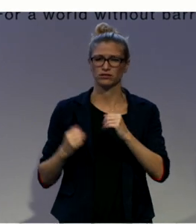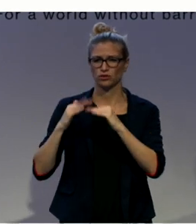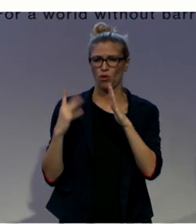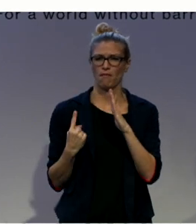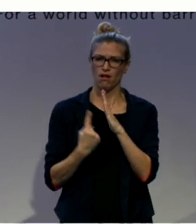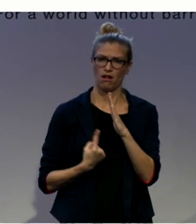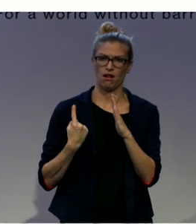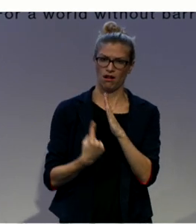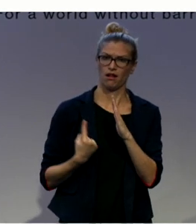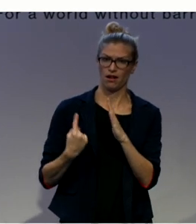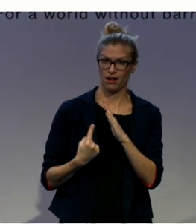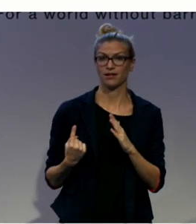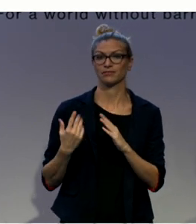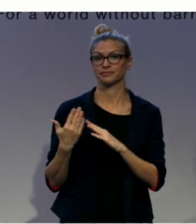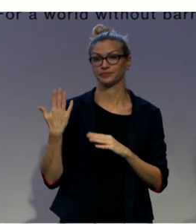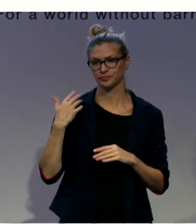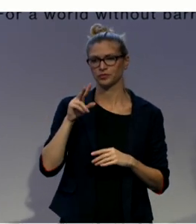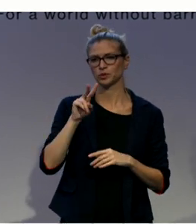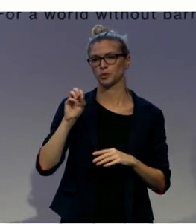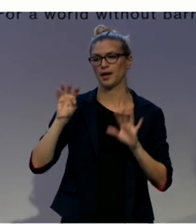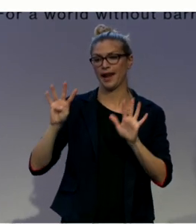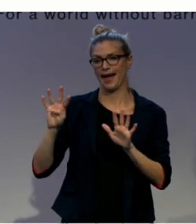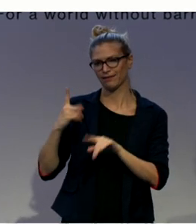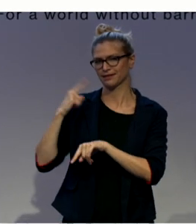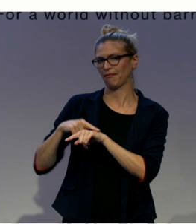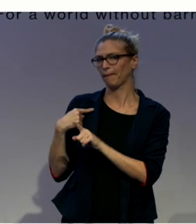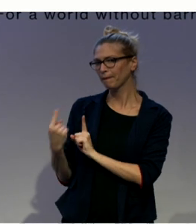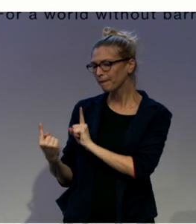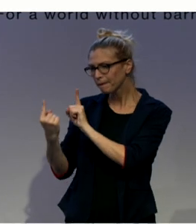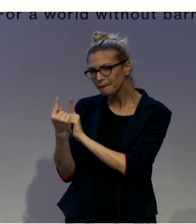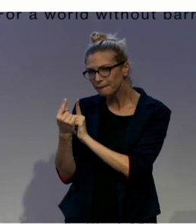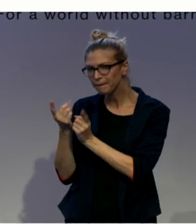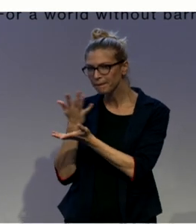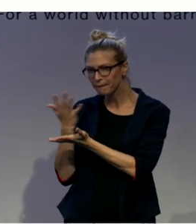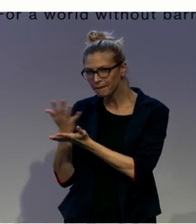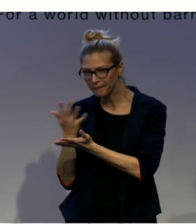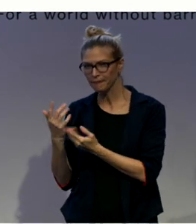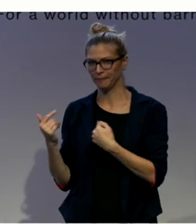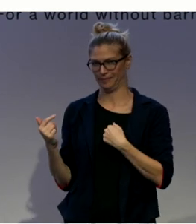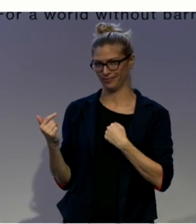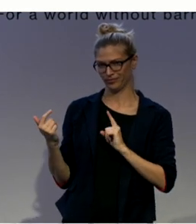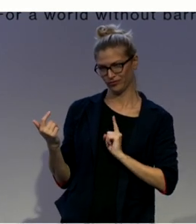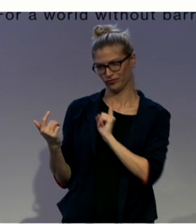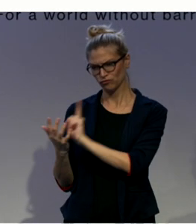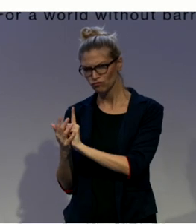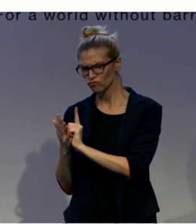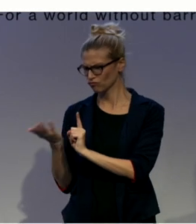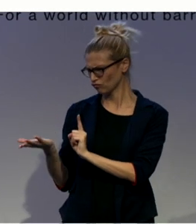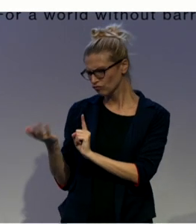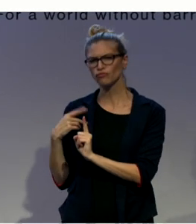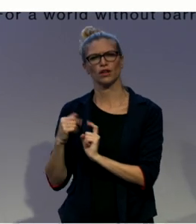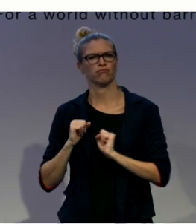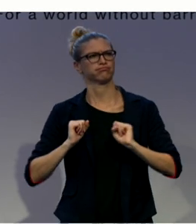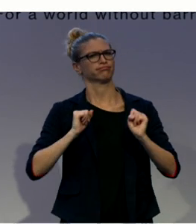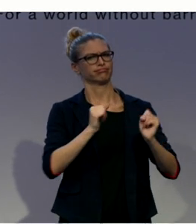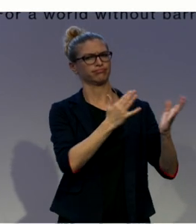our advocacy manager. And he tried and he learned from us, and we work with us